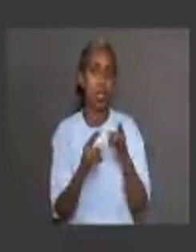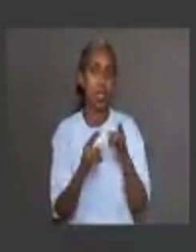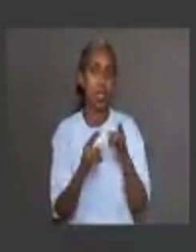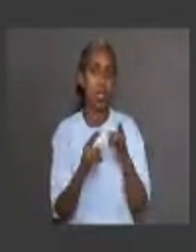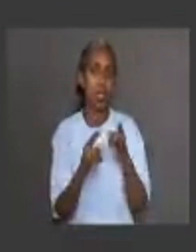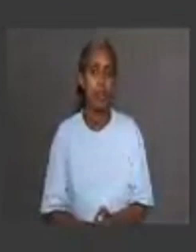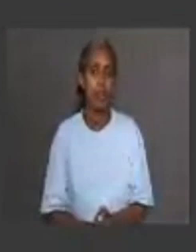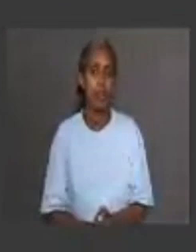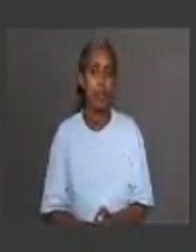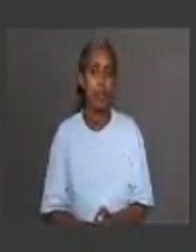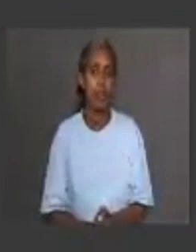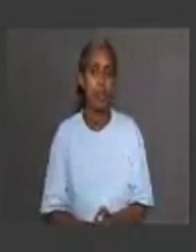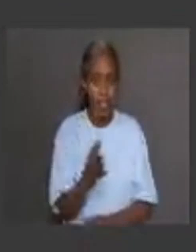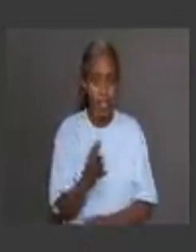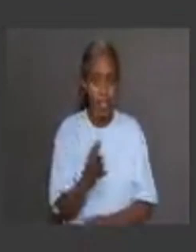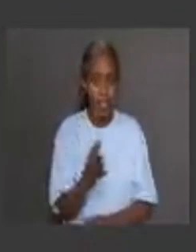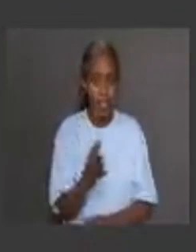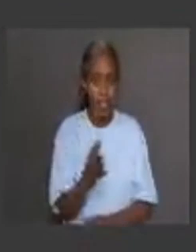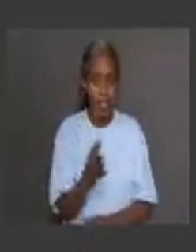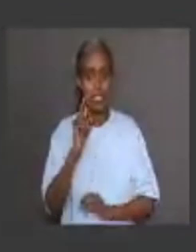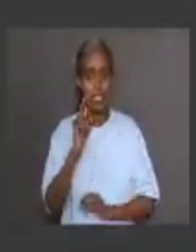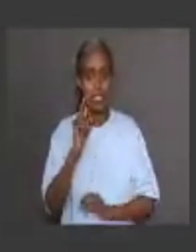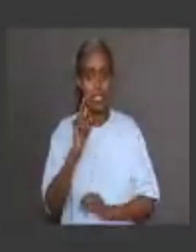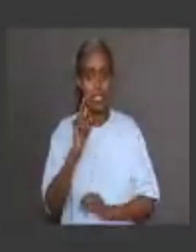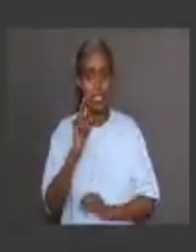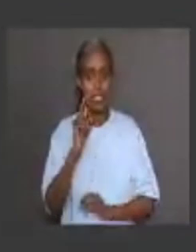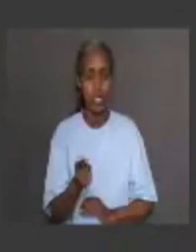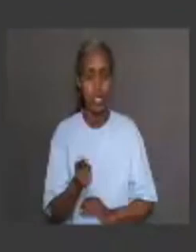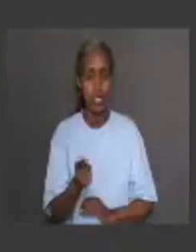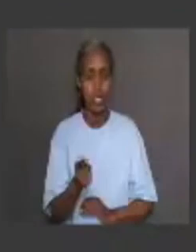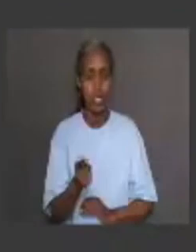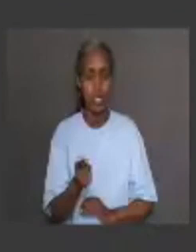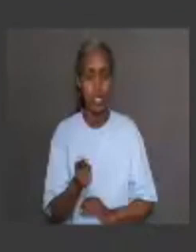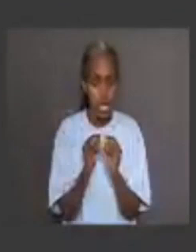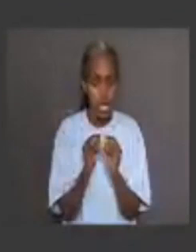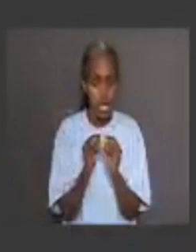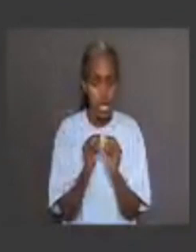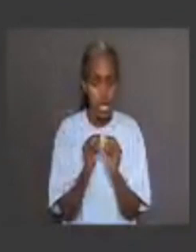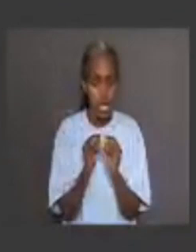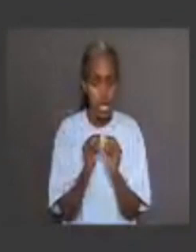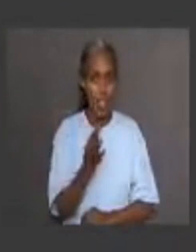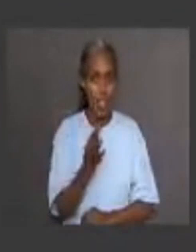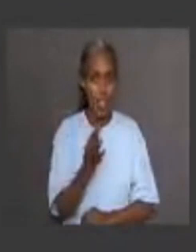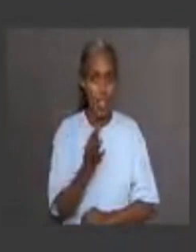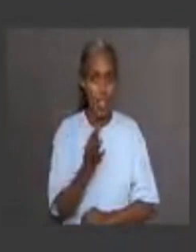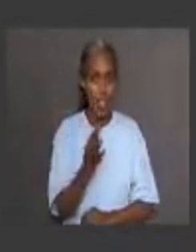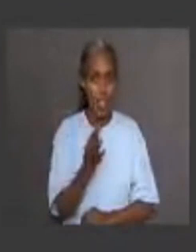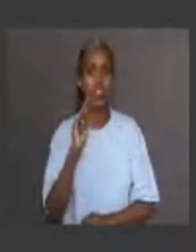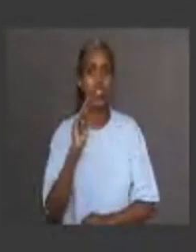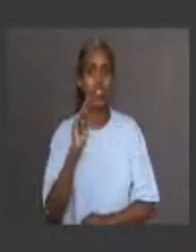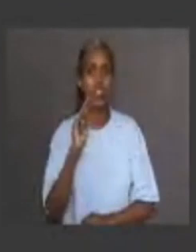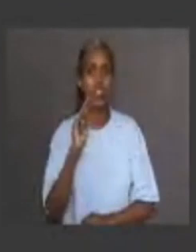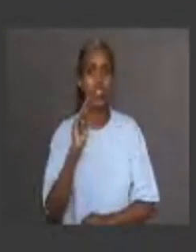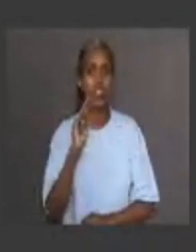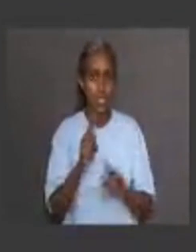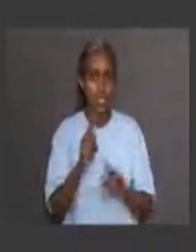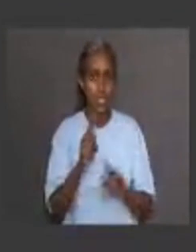F plus g is the sum of f and g of